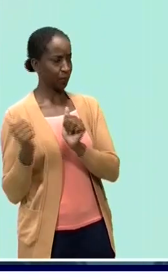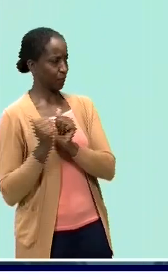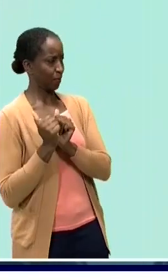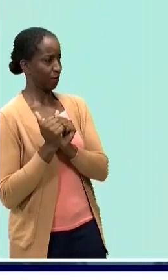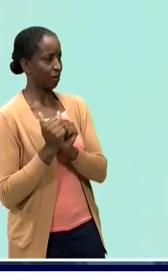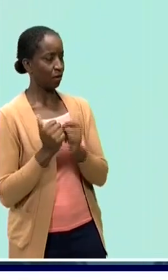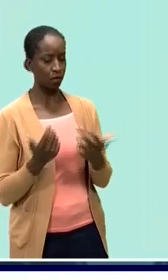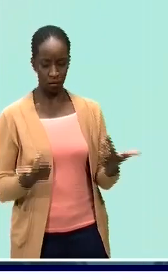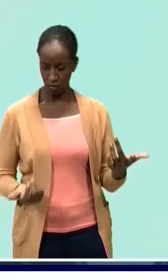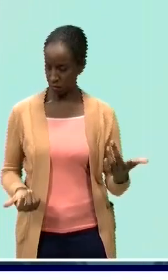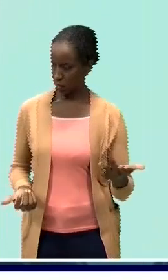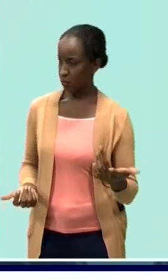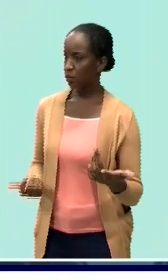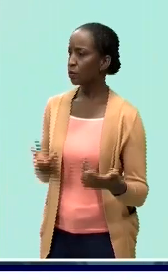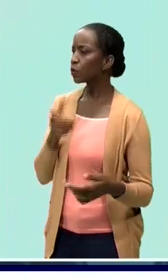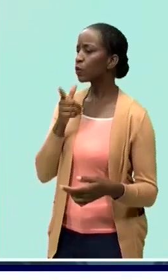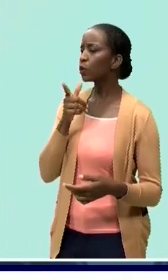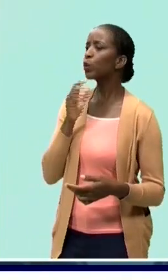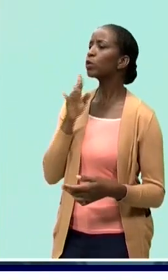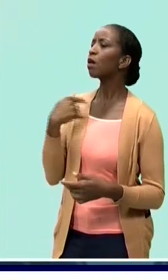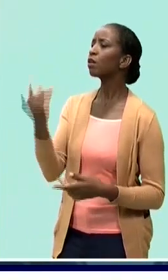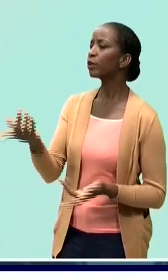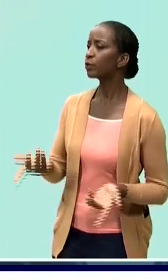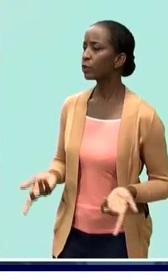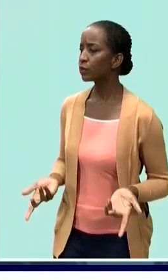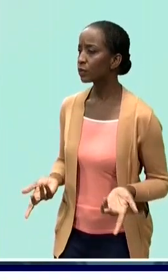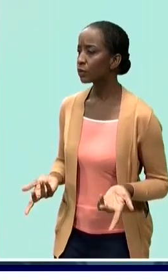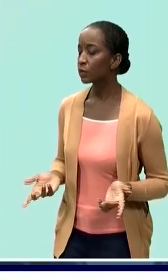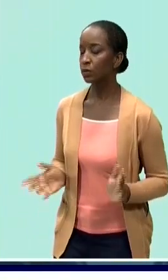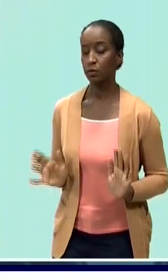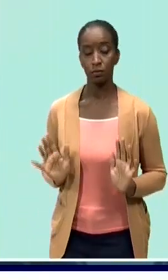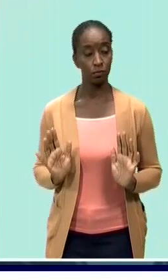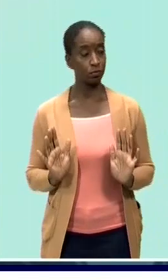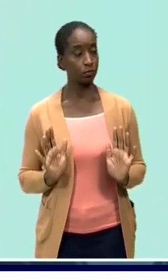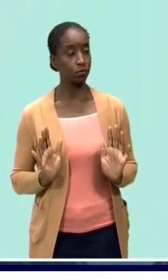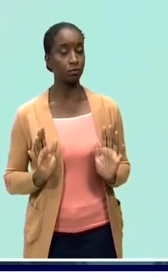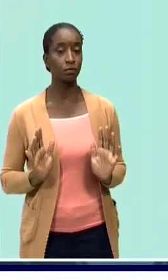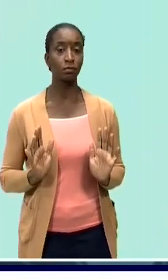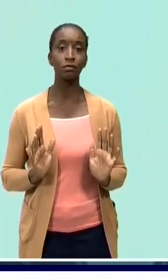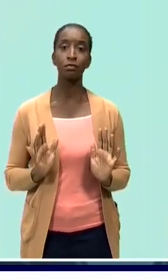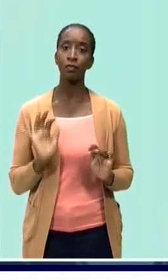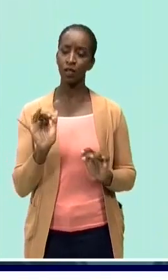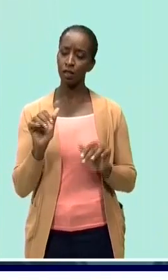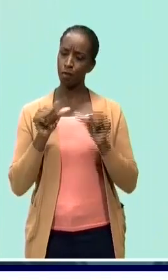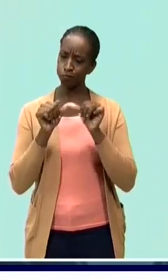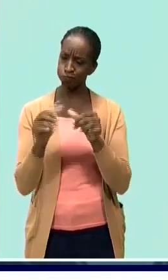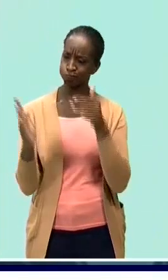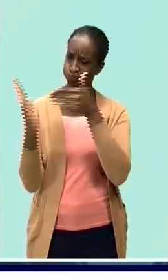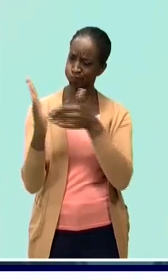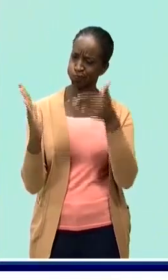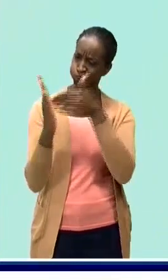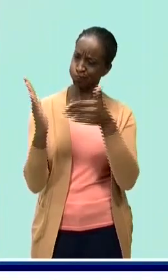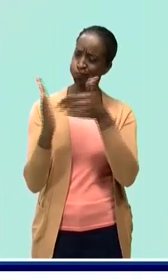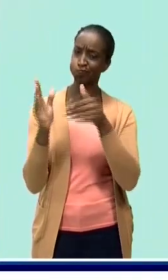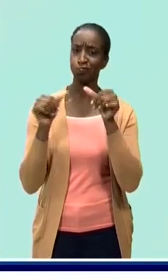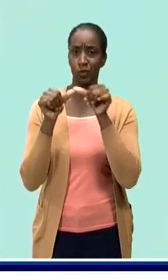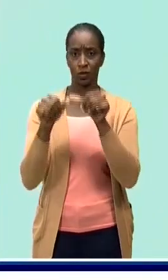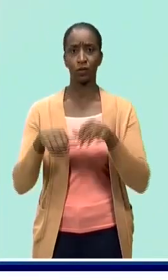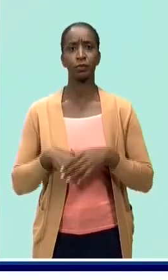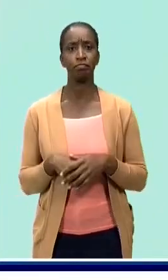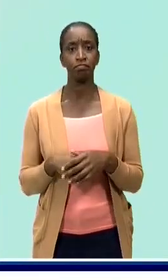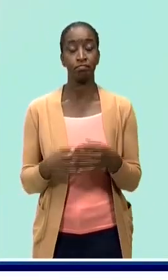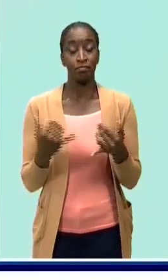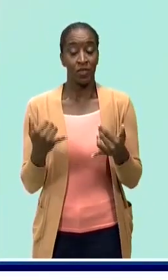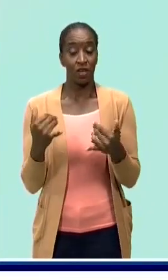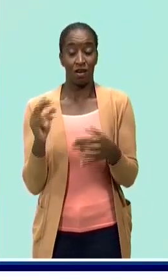man, he was met with a rough and abrupt response. Prophet Brown says the harassment has persisted. This is the second